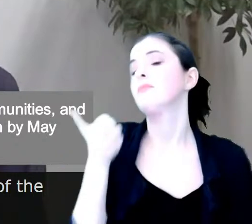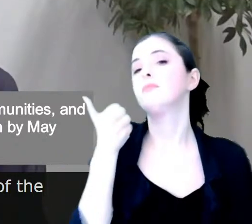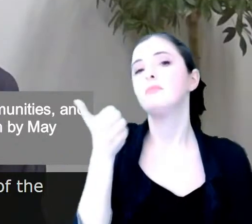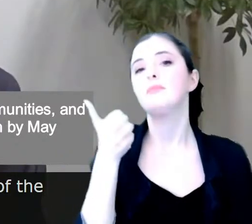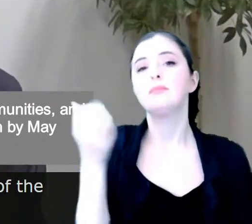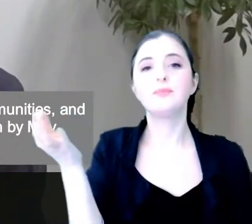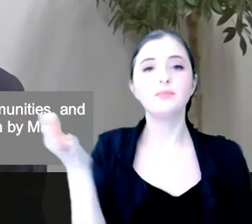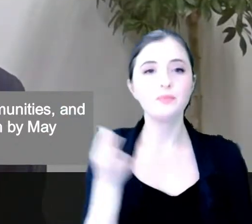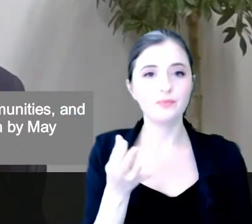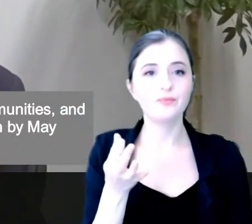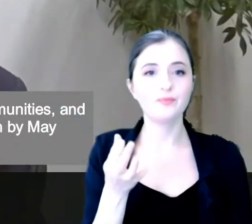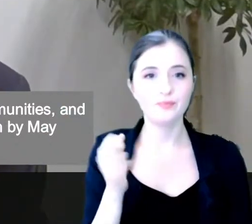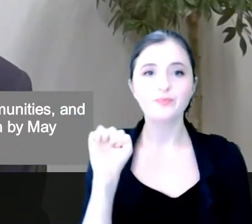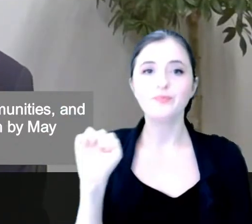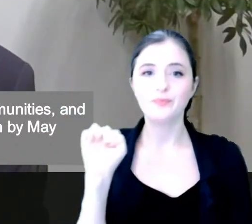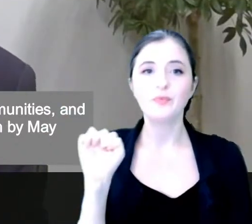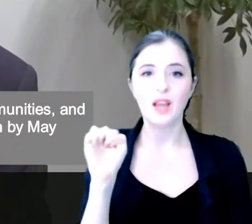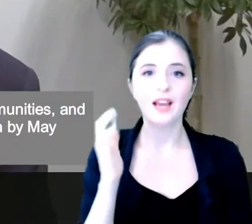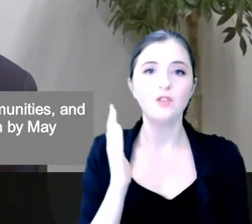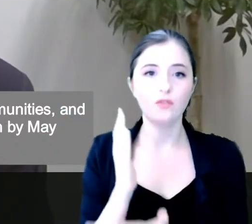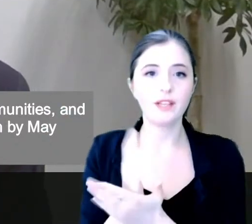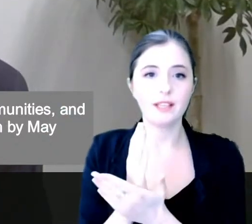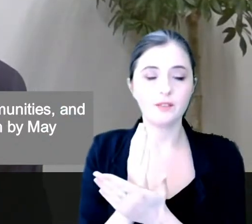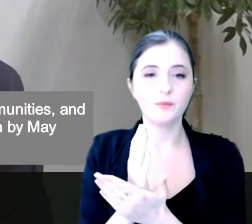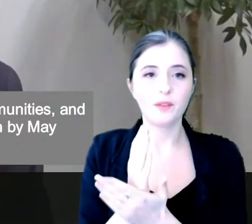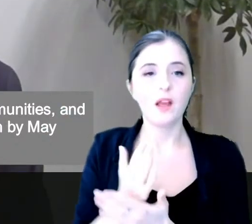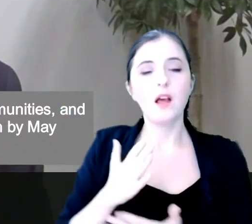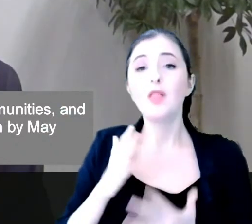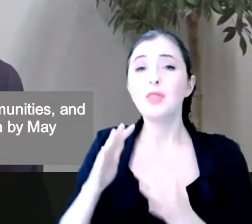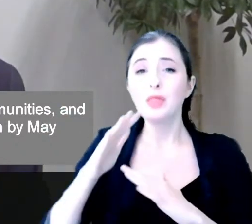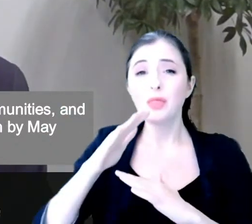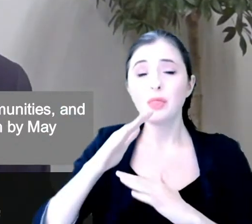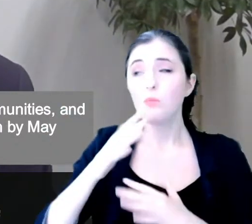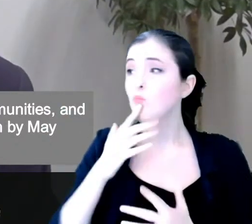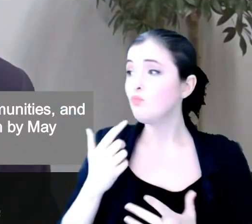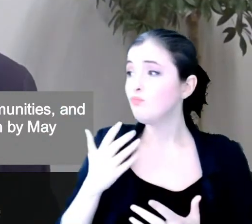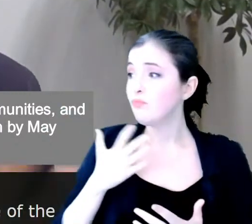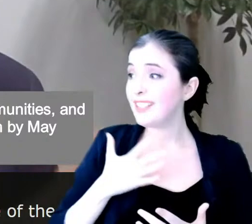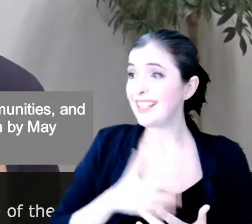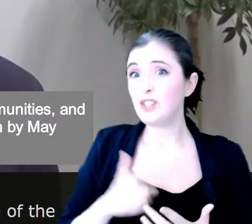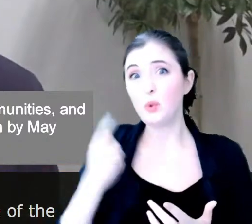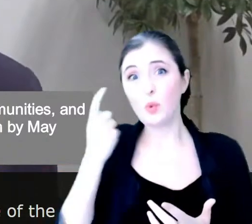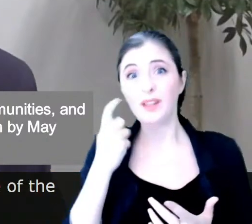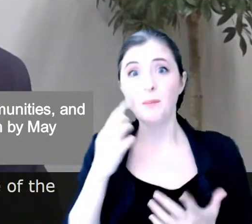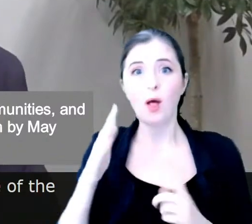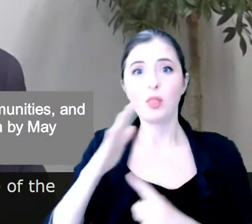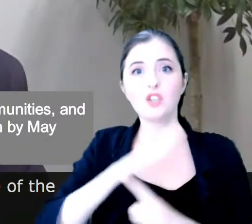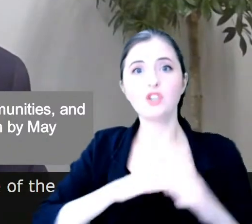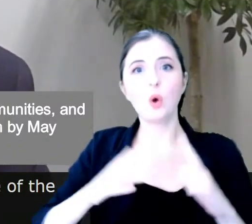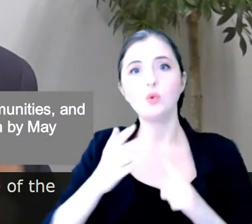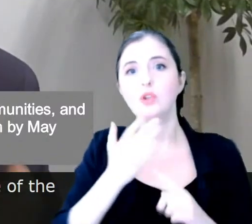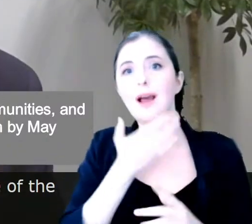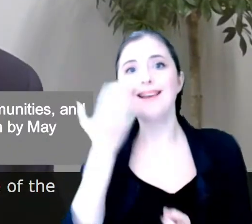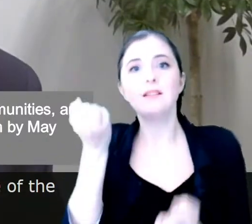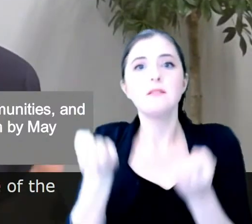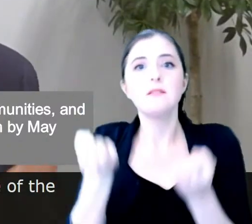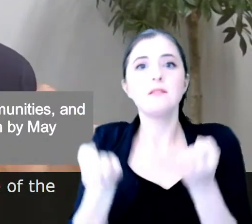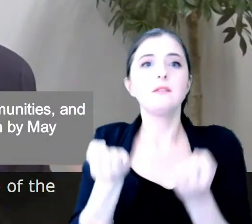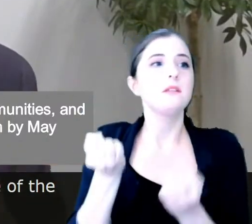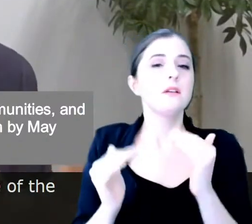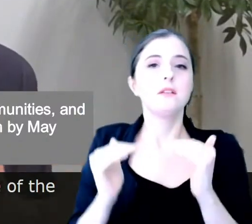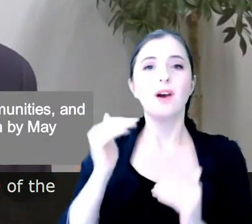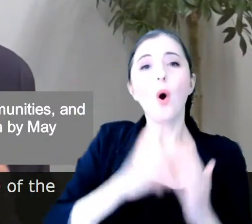spot on. We've got to address the issue of the social injustice caused by poor quality. It is a fact that it's the poorest